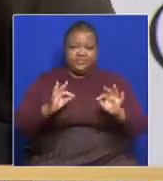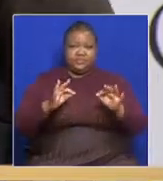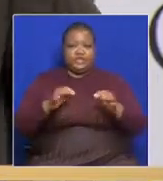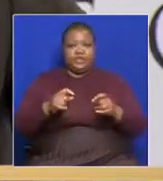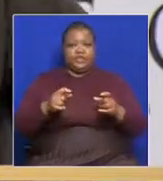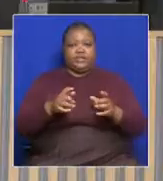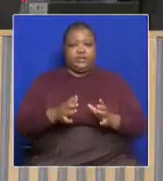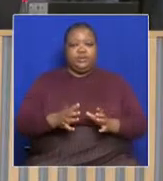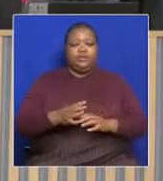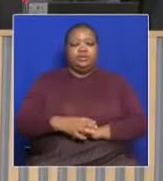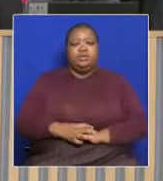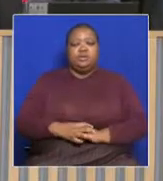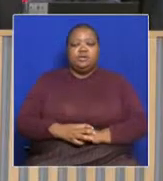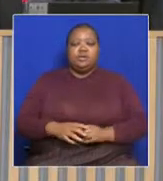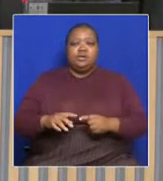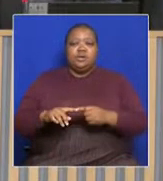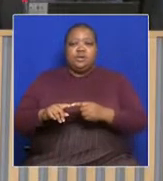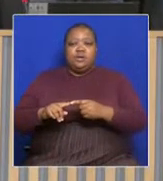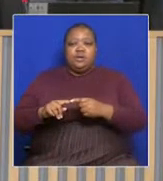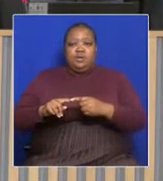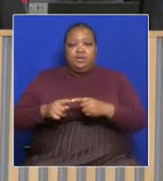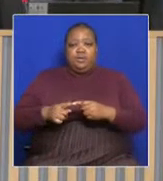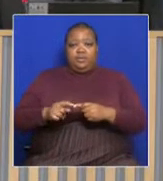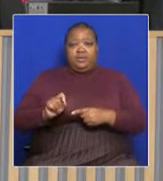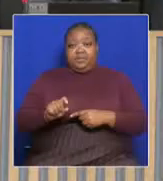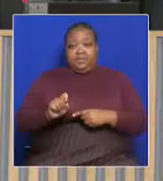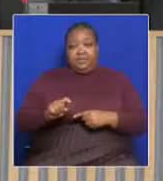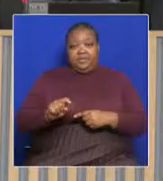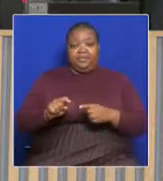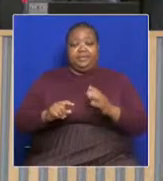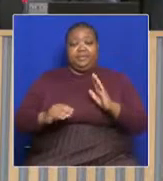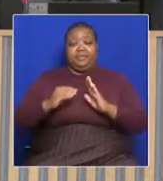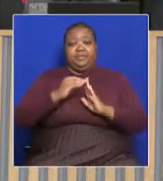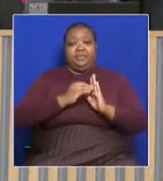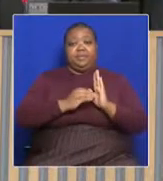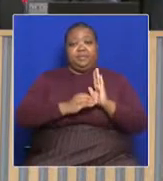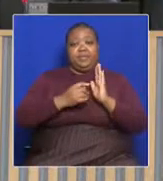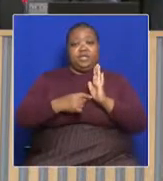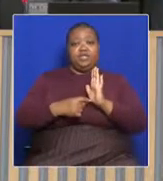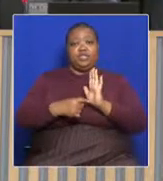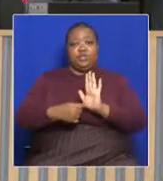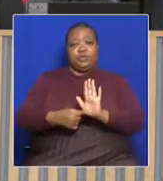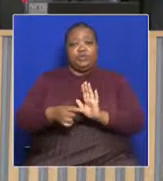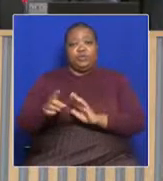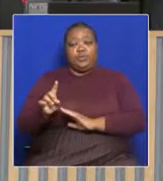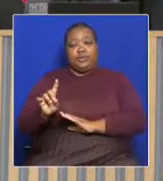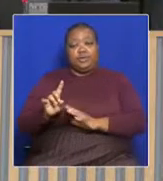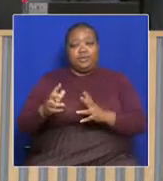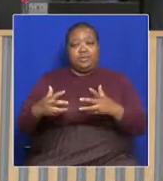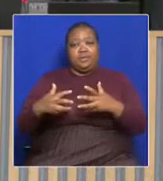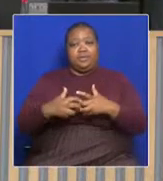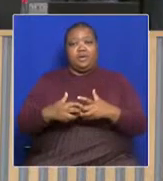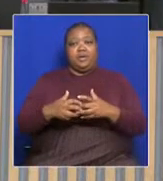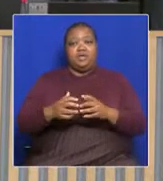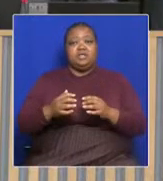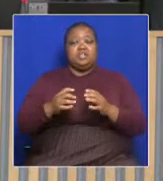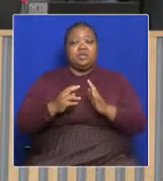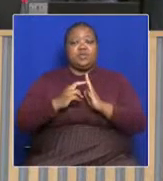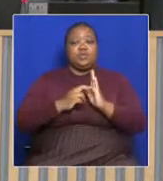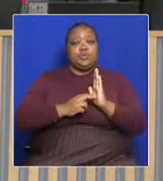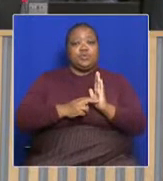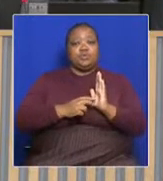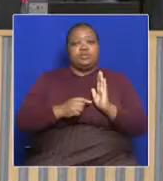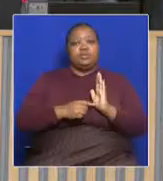Point. Shouldn't the entry have reflected that in accordance with the protocol, the 2016